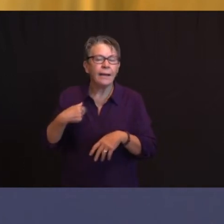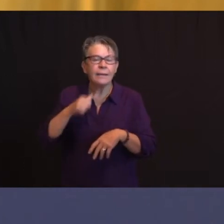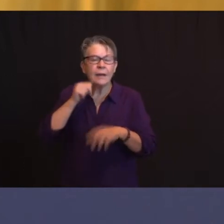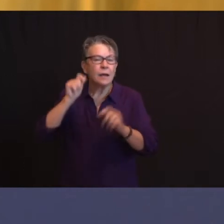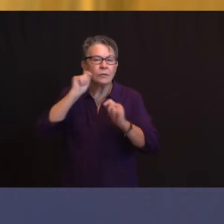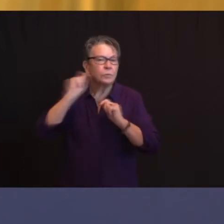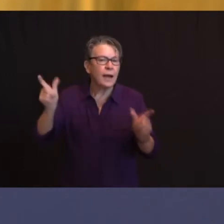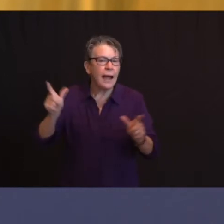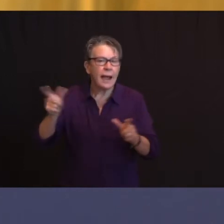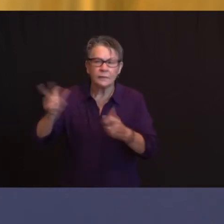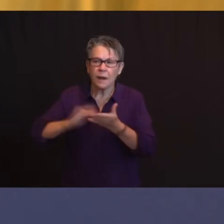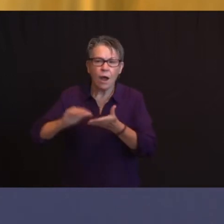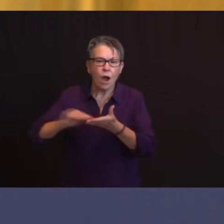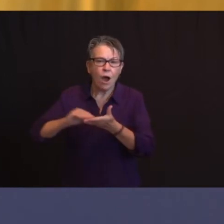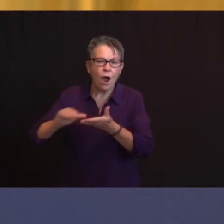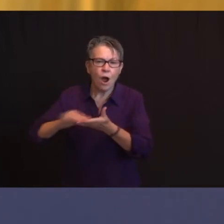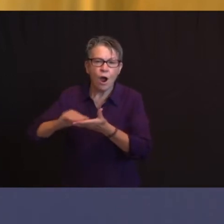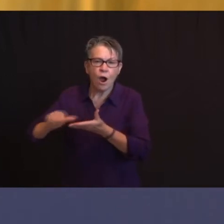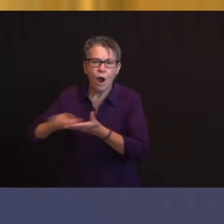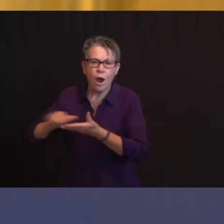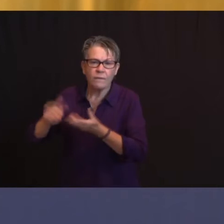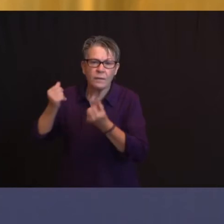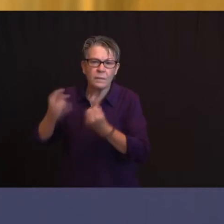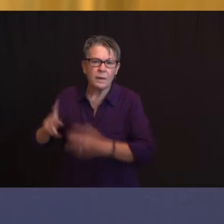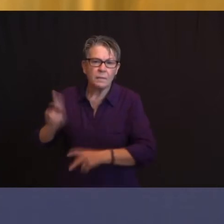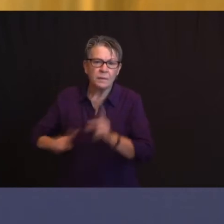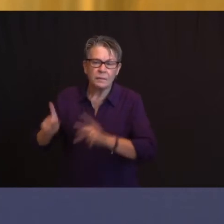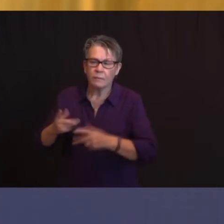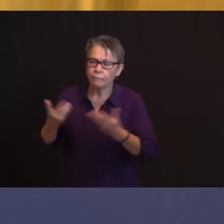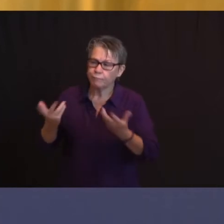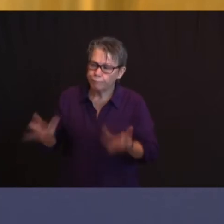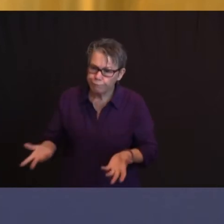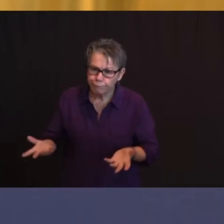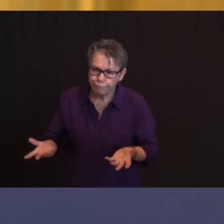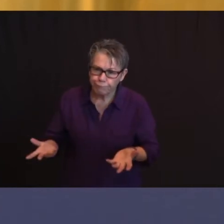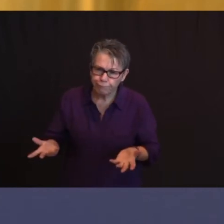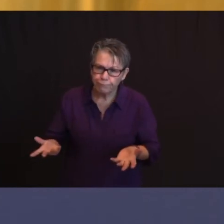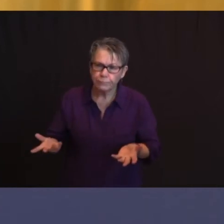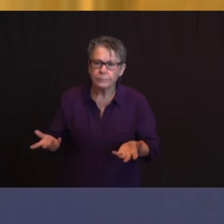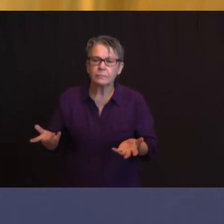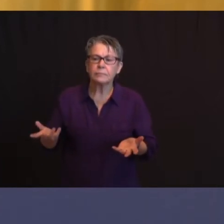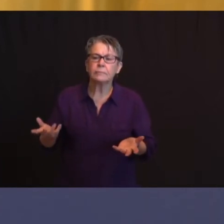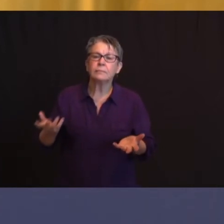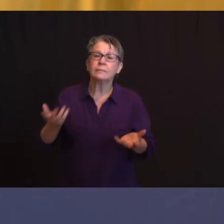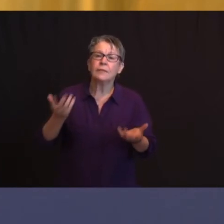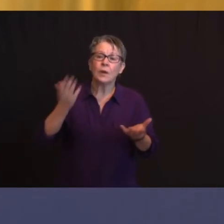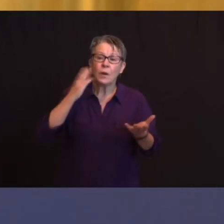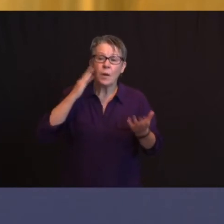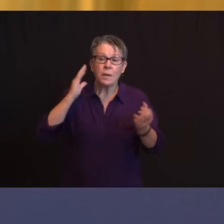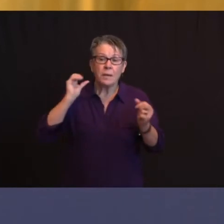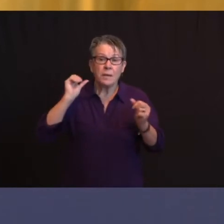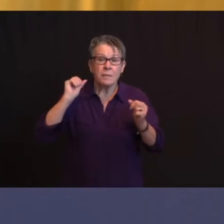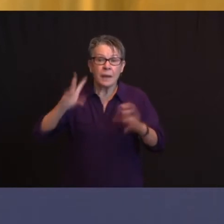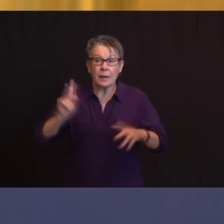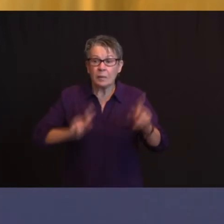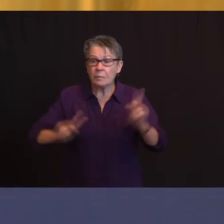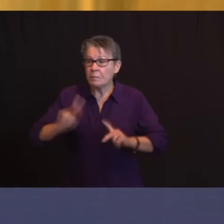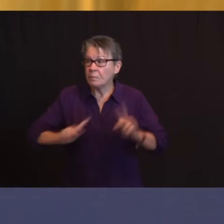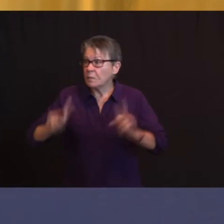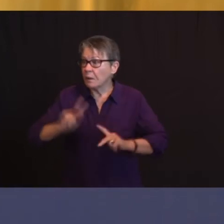Transit, under the theory that you've had not just the work from home phenomenon take hold, but you've had, by